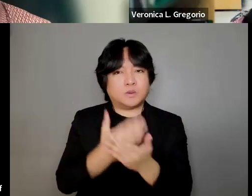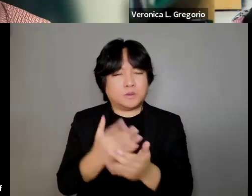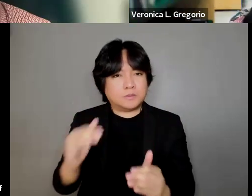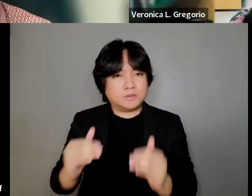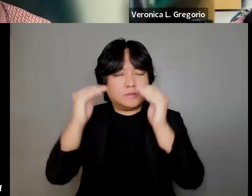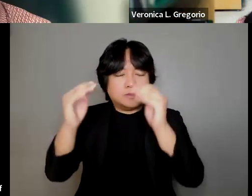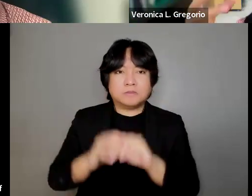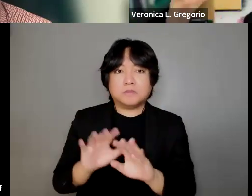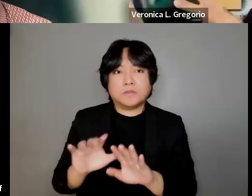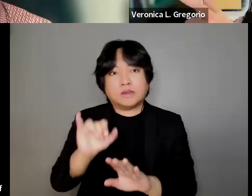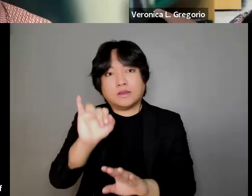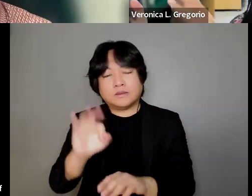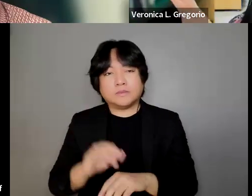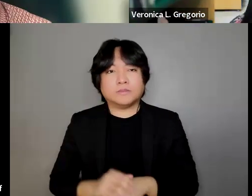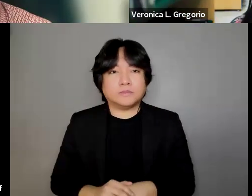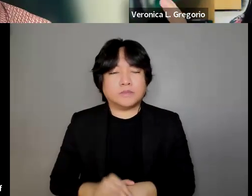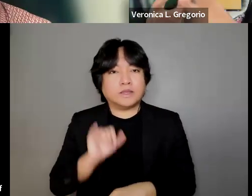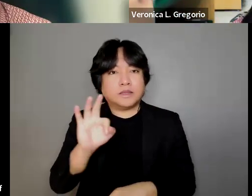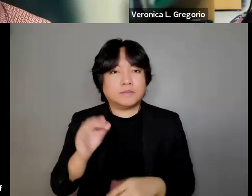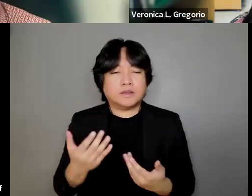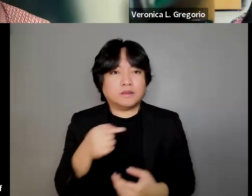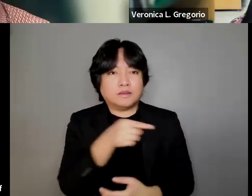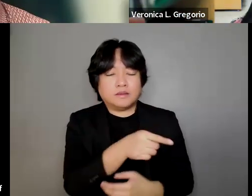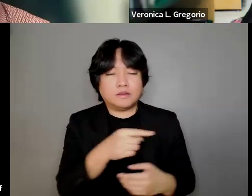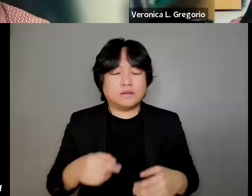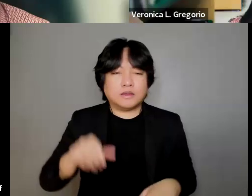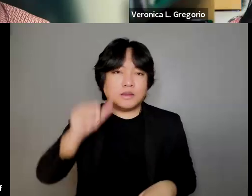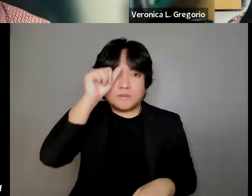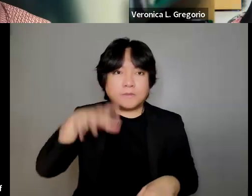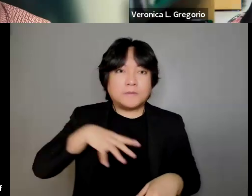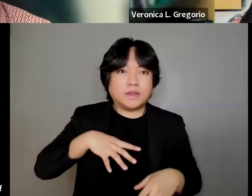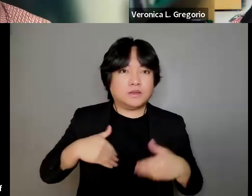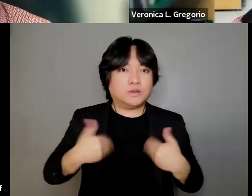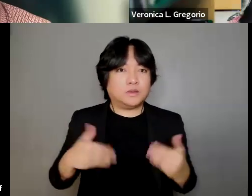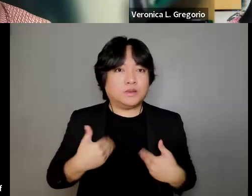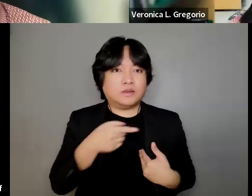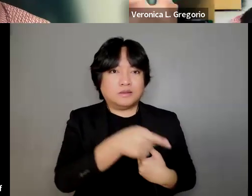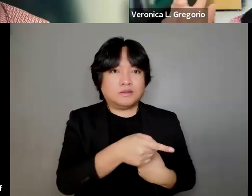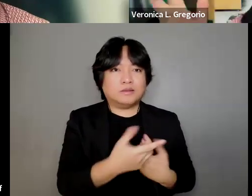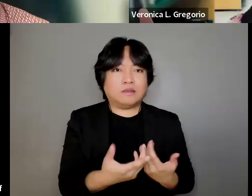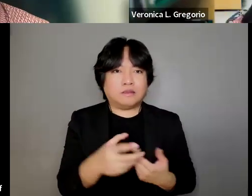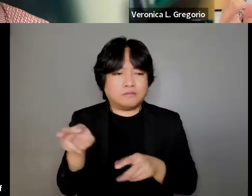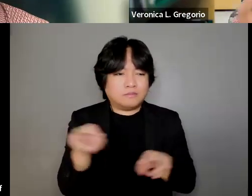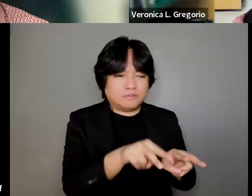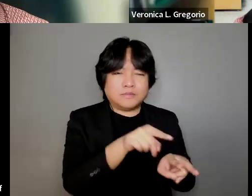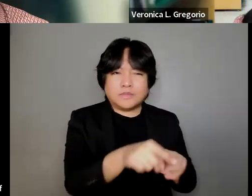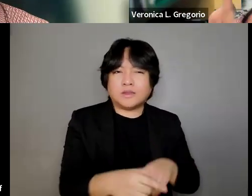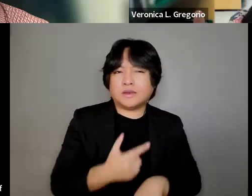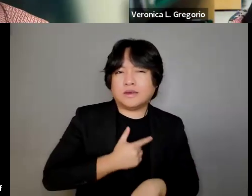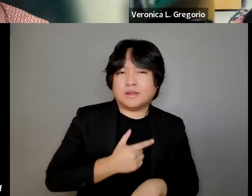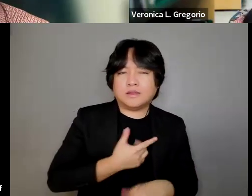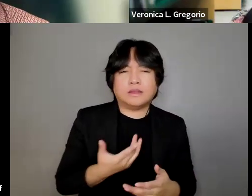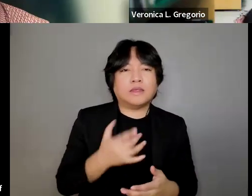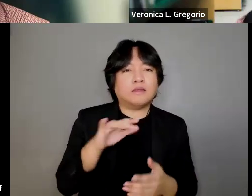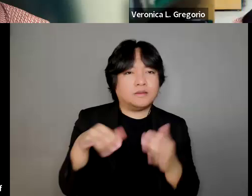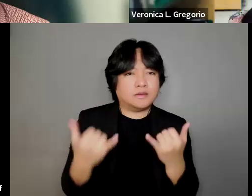naiwan naman yung mga kabataang kalalakihan sa rural, they're seen as lazy. So that conception of modernity